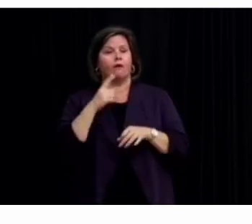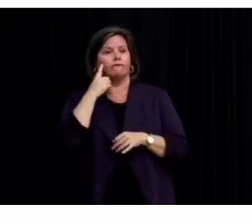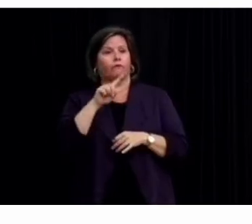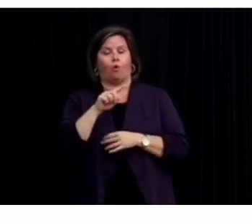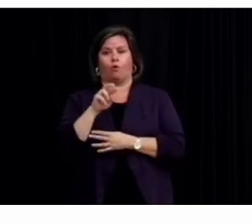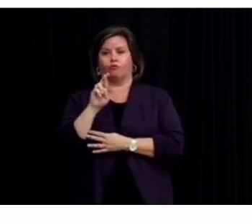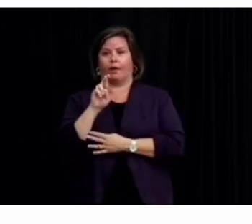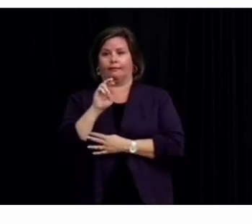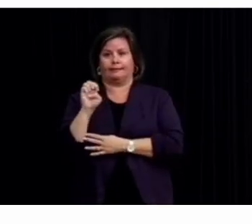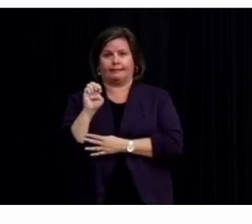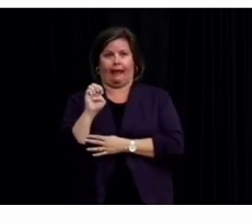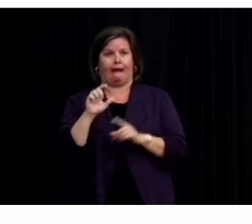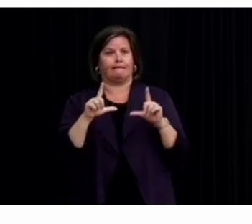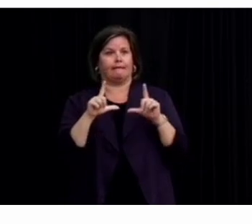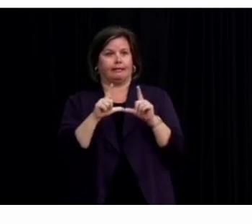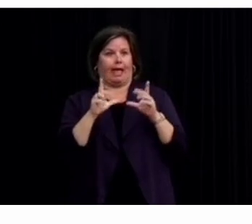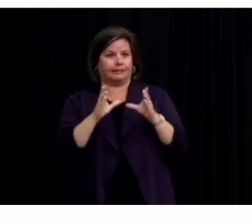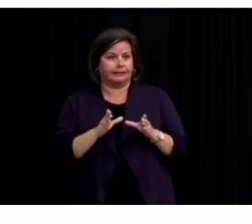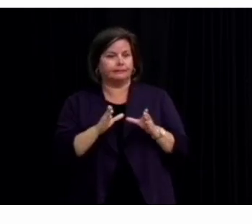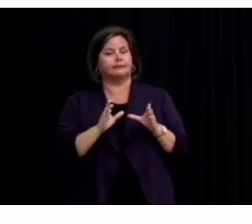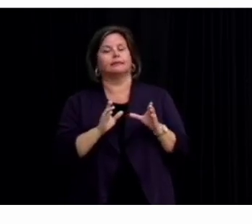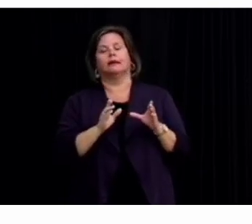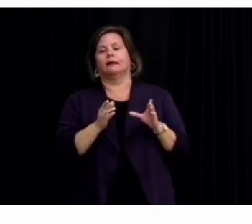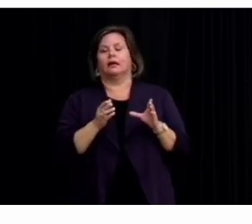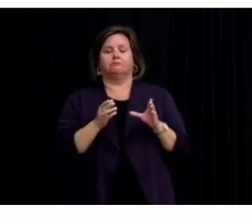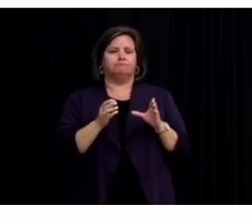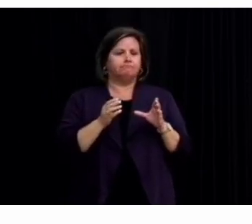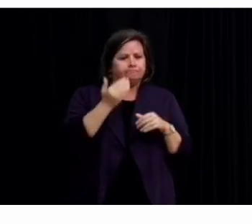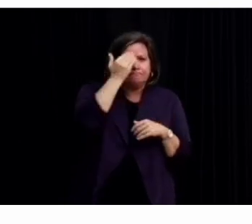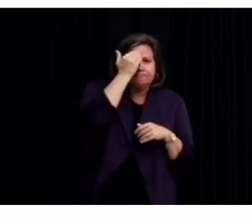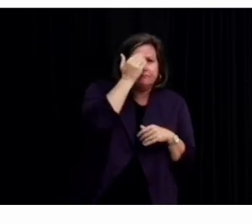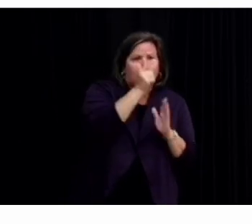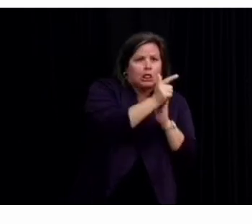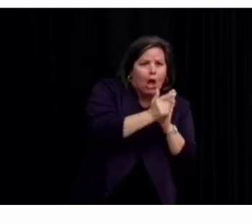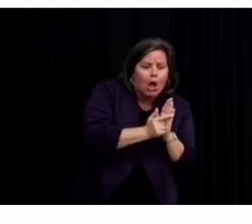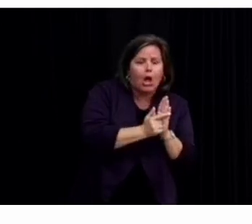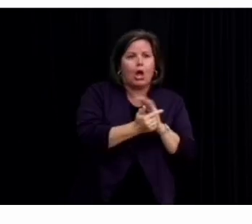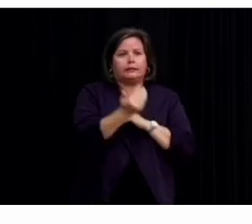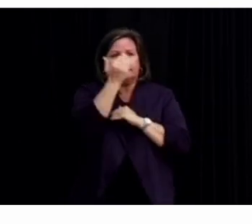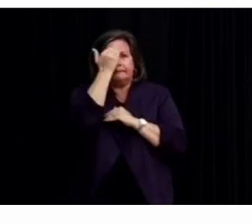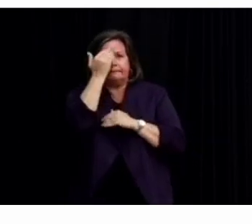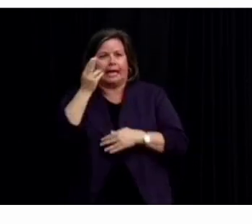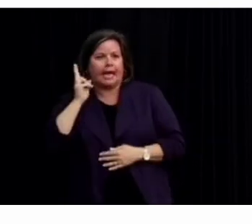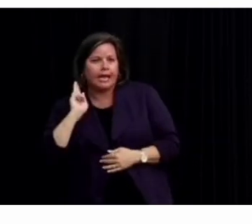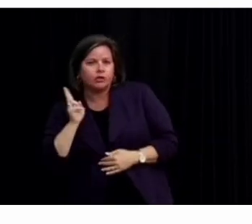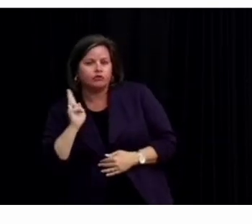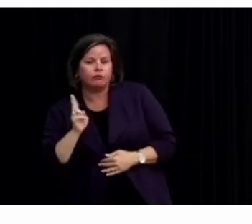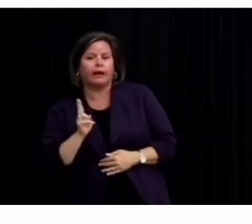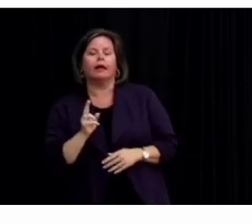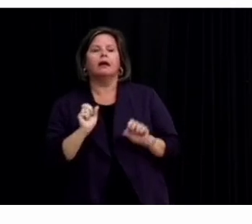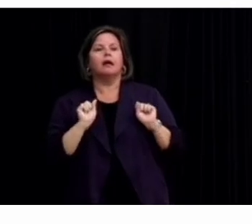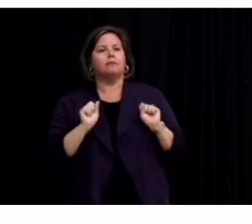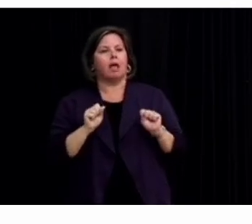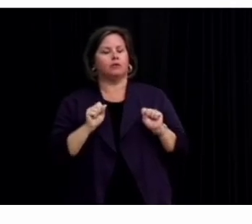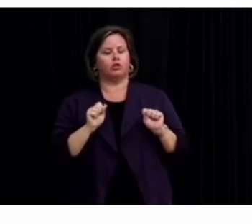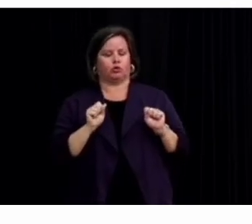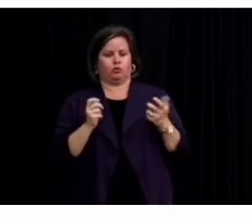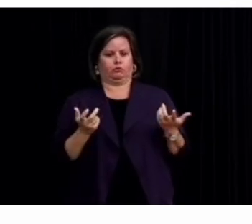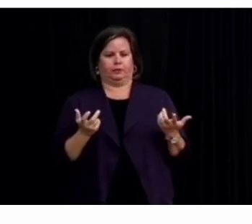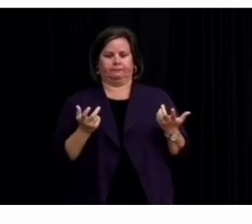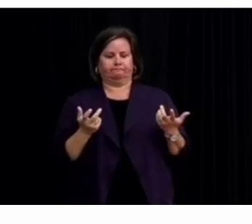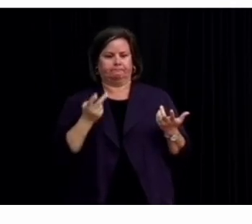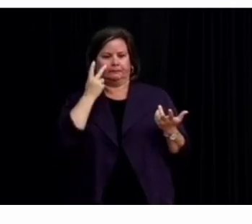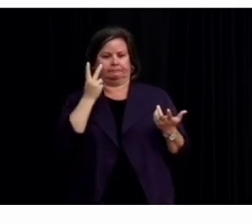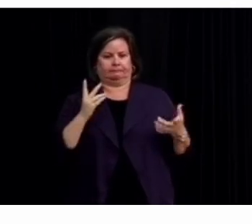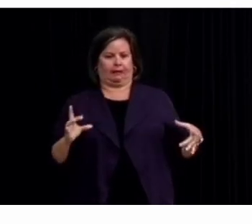to be educated about not just the laws, fair housing laws, but the history, and be able to connect the dots